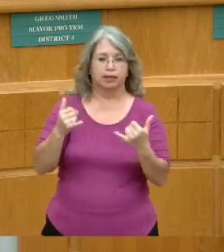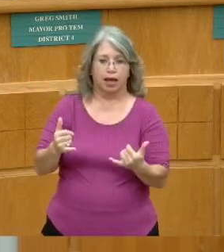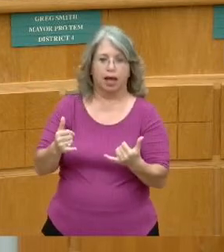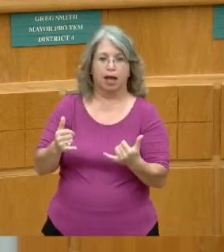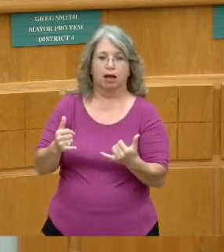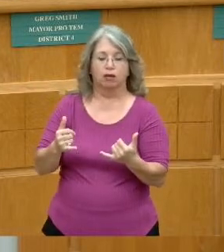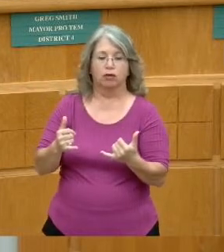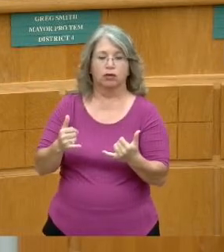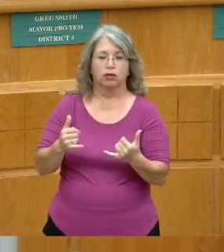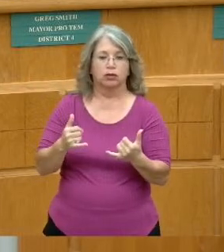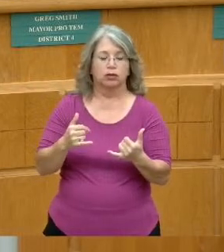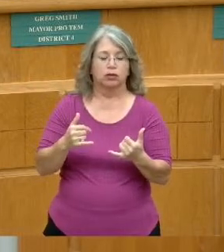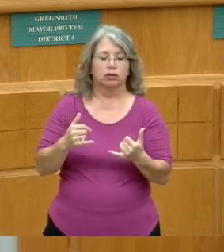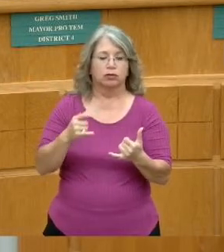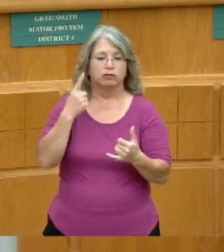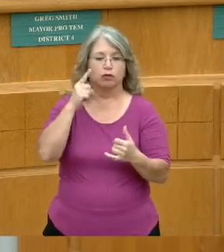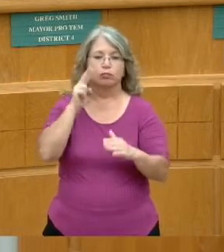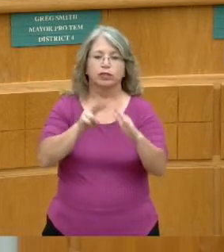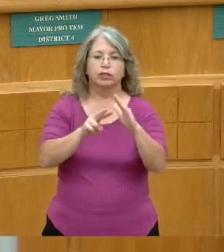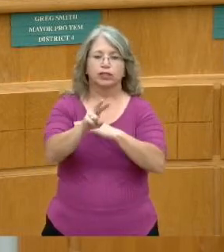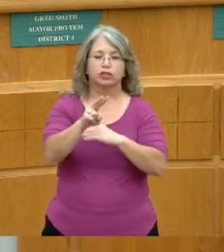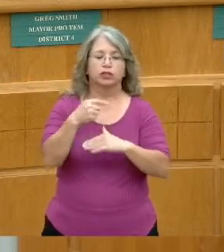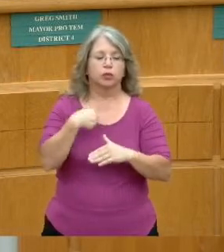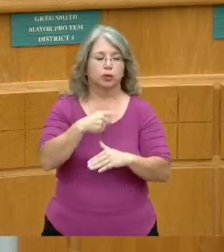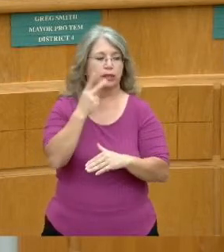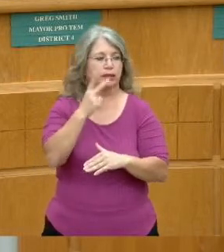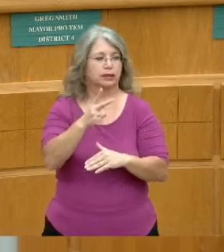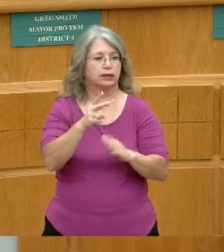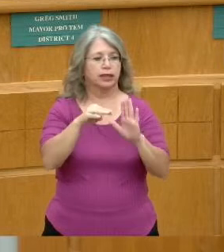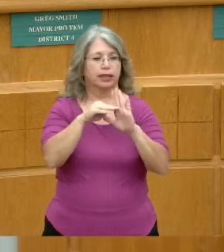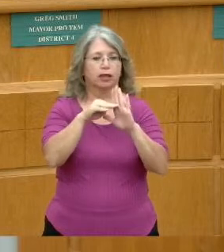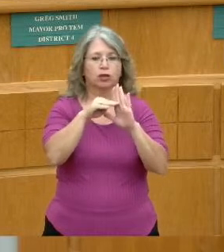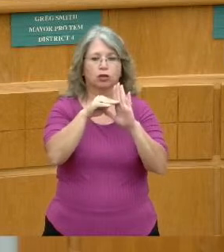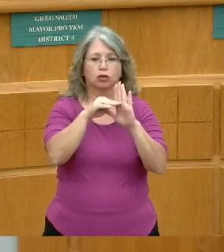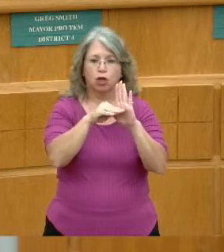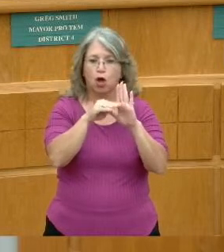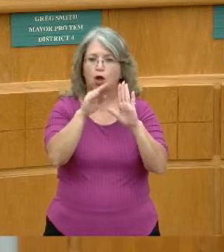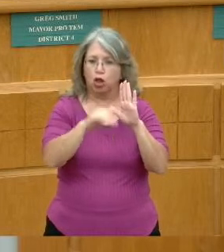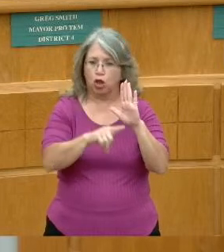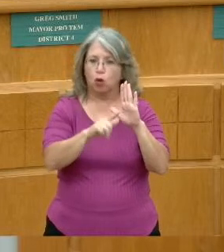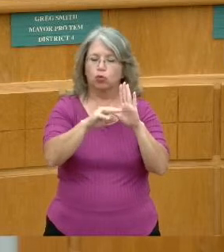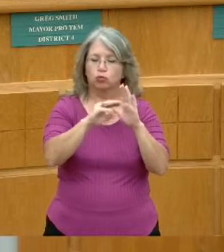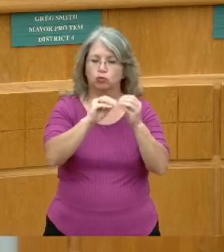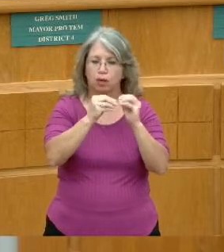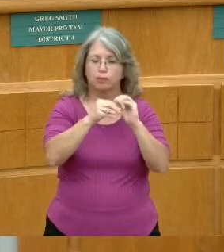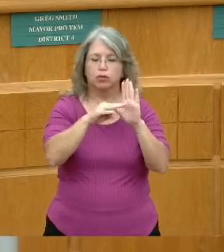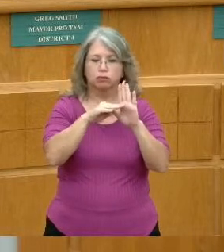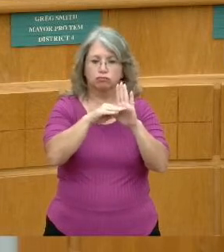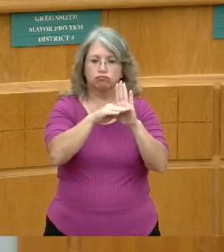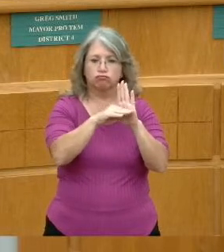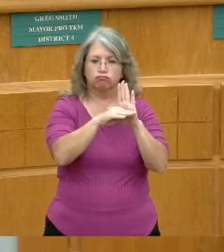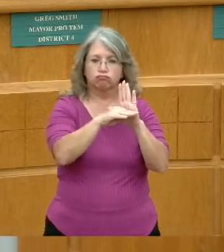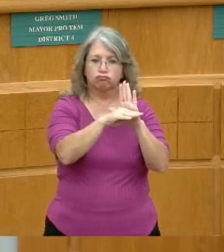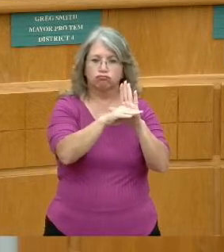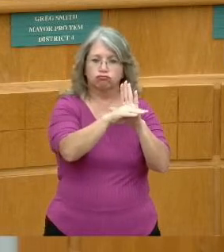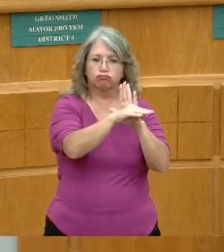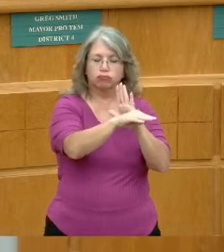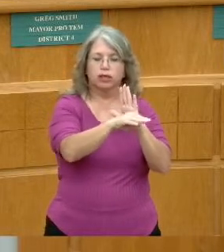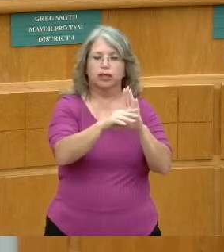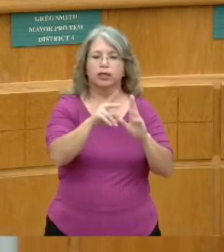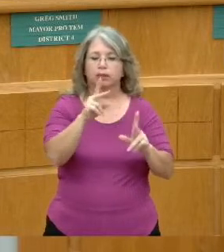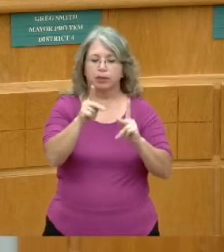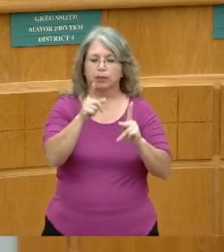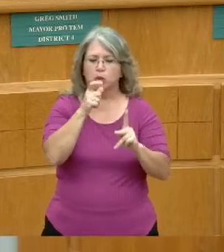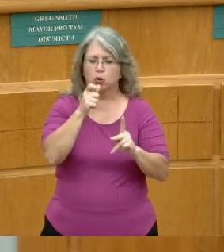projecting forward, we have a nice, steady, low-level number of cases of people that have severe enough reactions